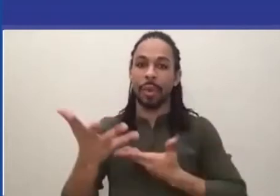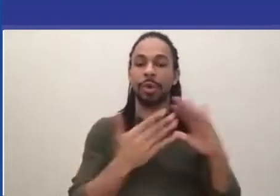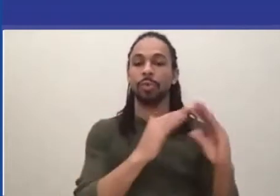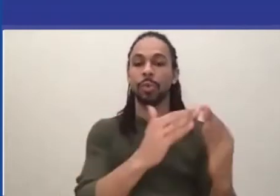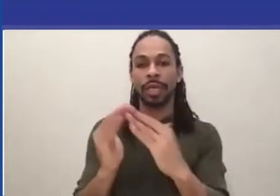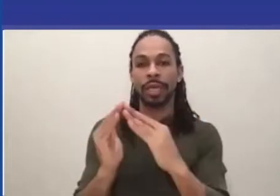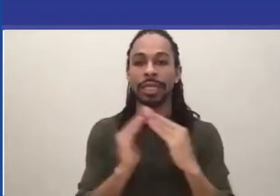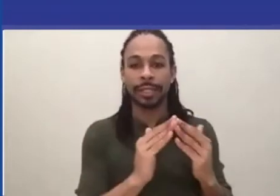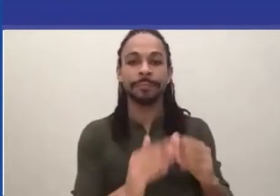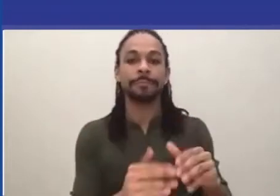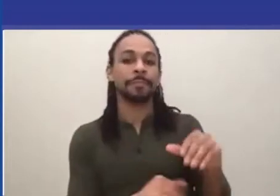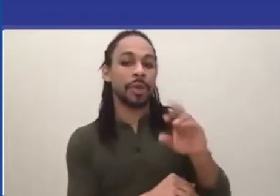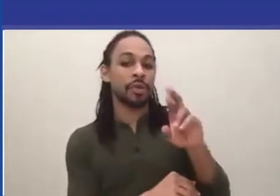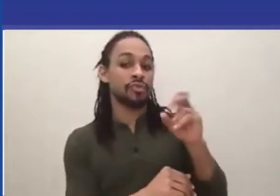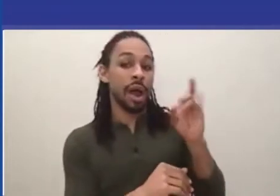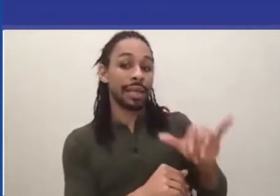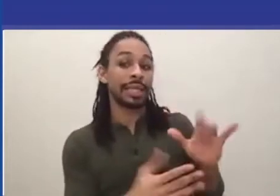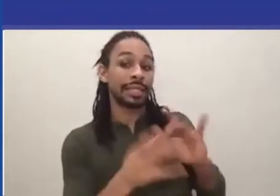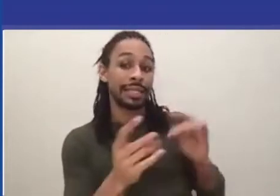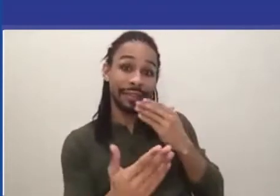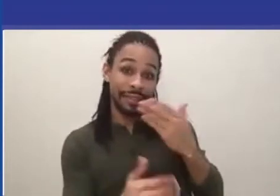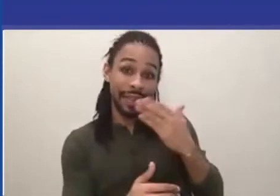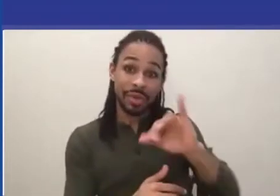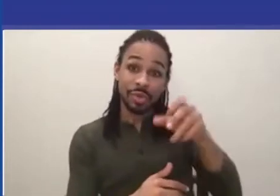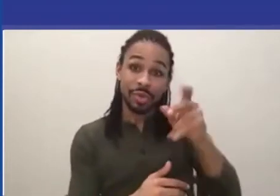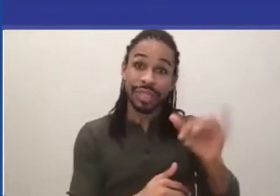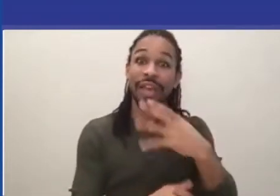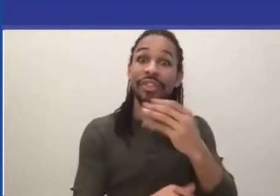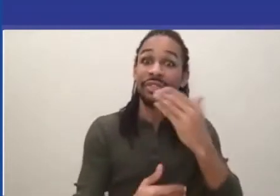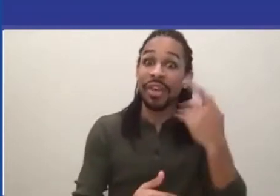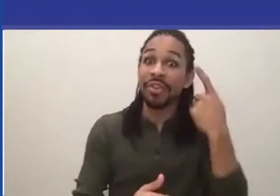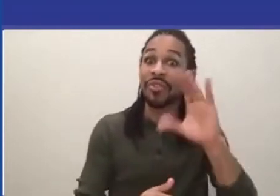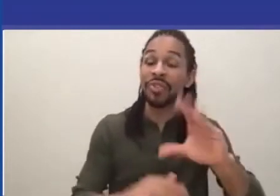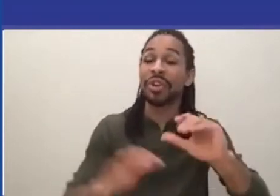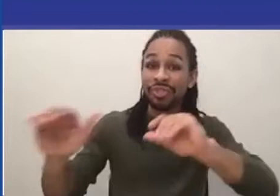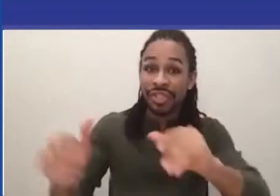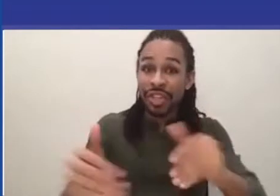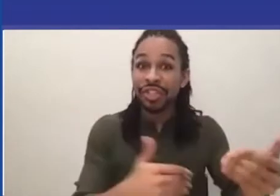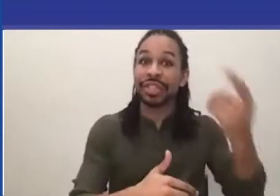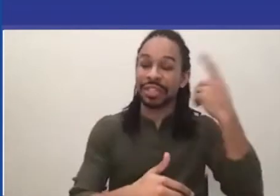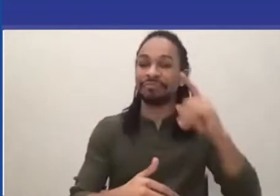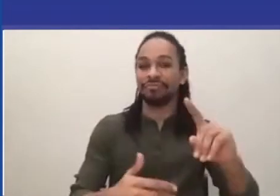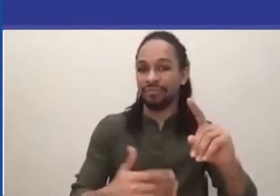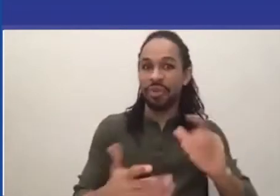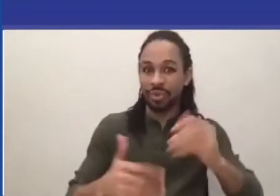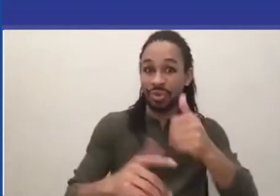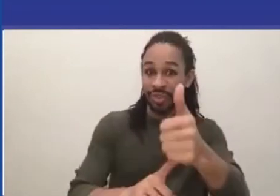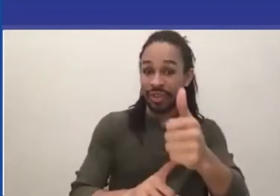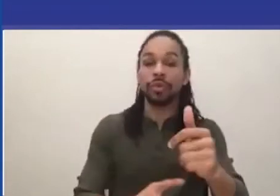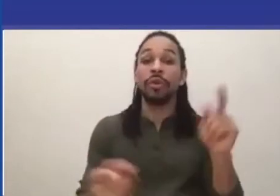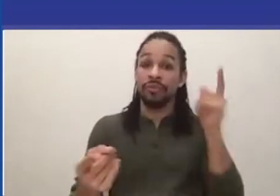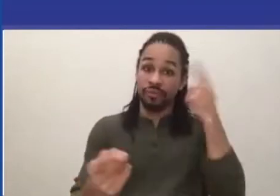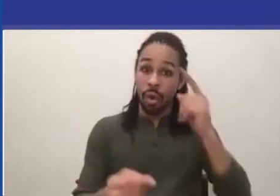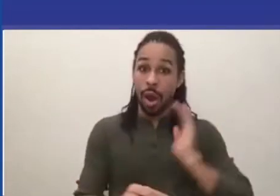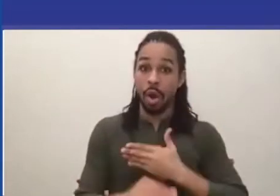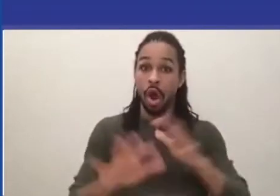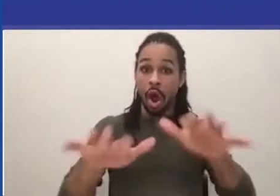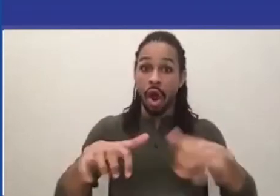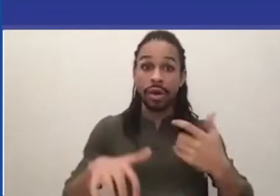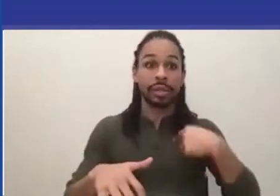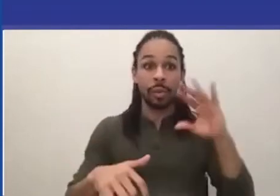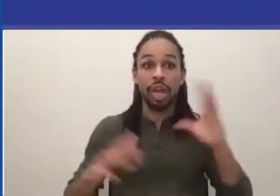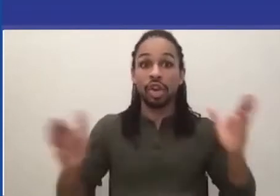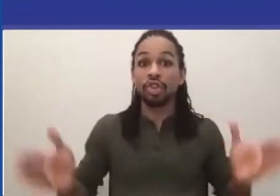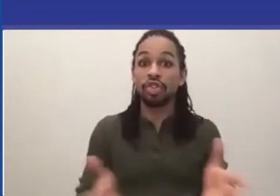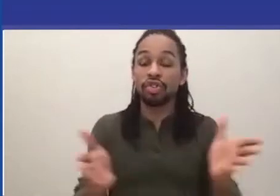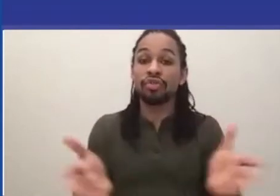yourselves to our audience. I'm going to encourage any of you who are watching this in our audience to please read the bios of